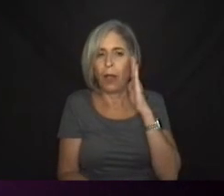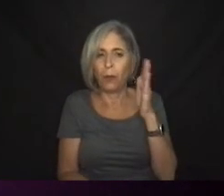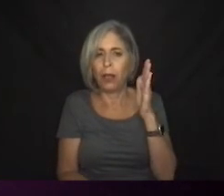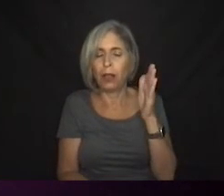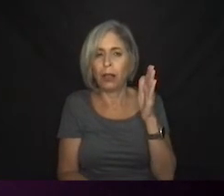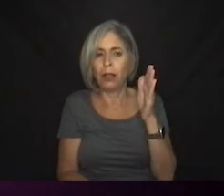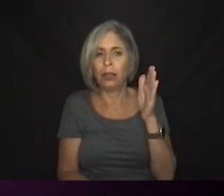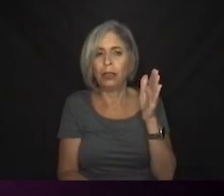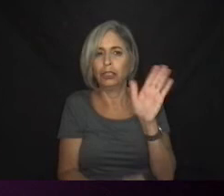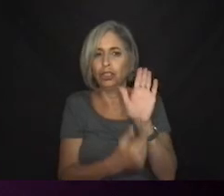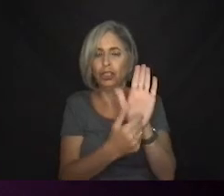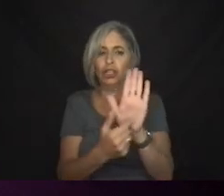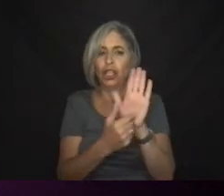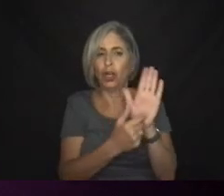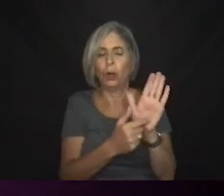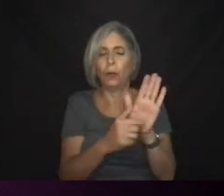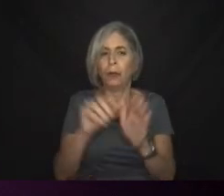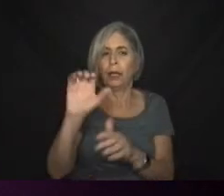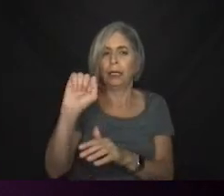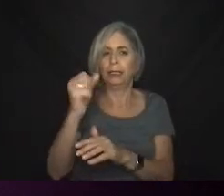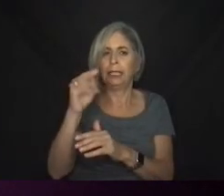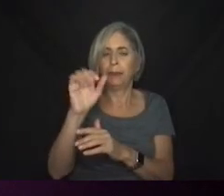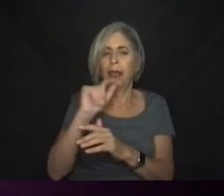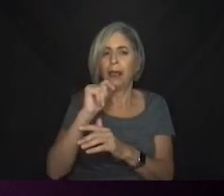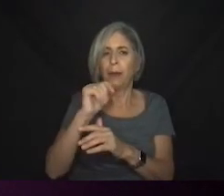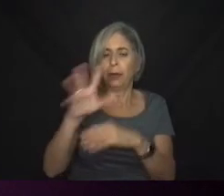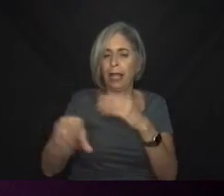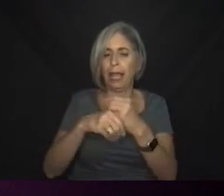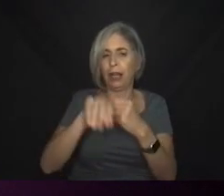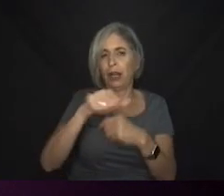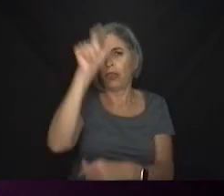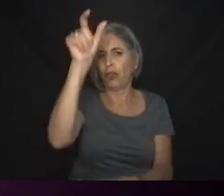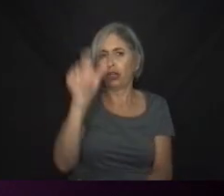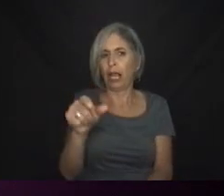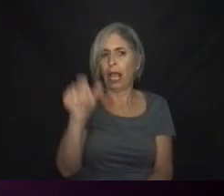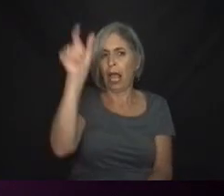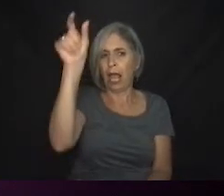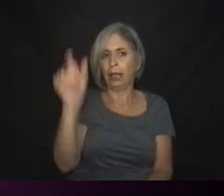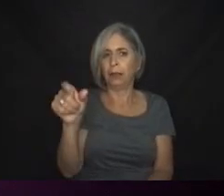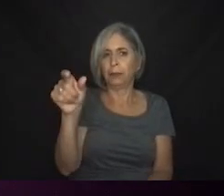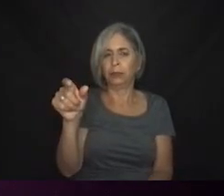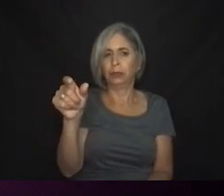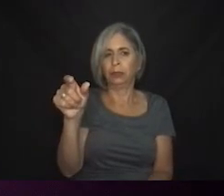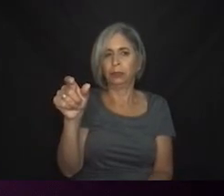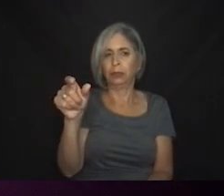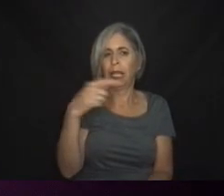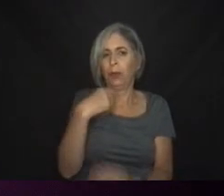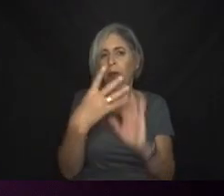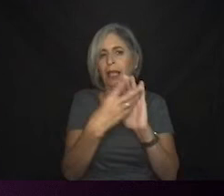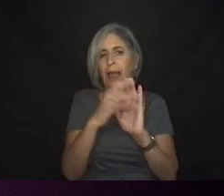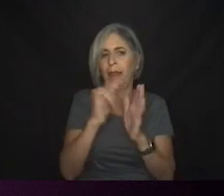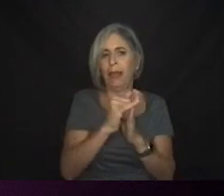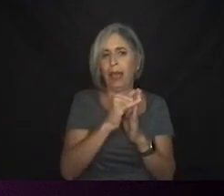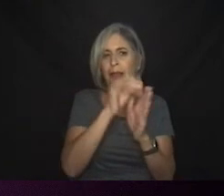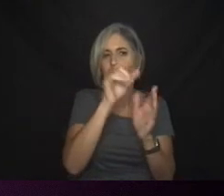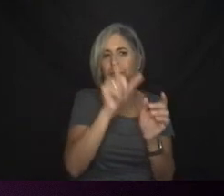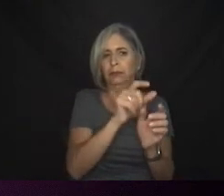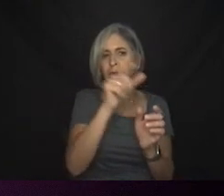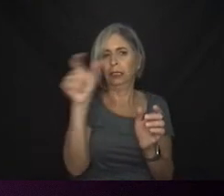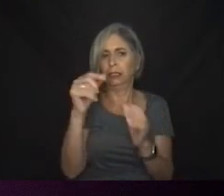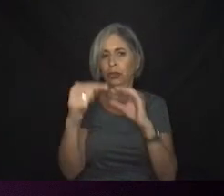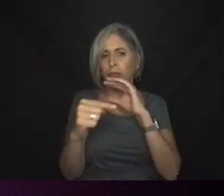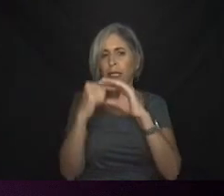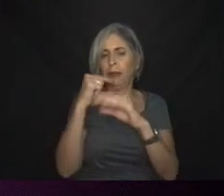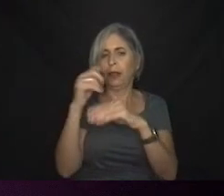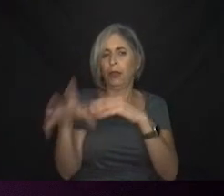open my schema here, and to users, I want to add another column. So there's a bunch of columns here. I'll add another one. I'll just copy this one, actually. So right next to email, I want to